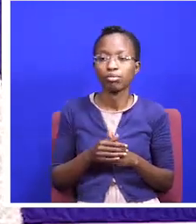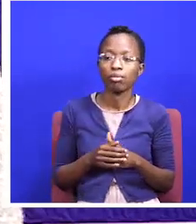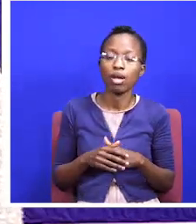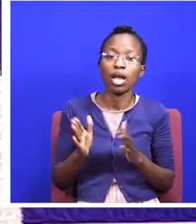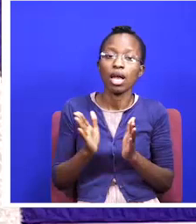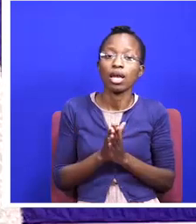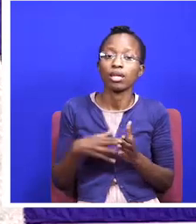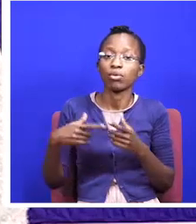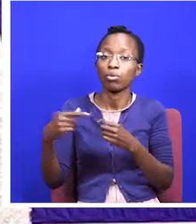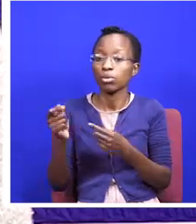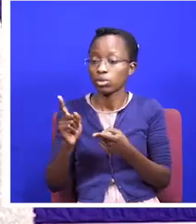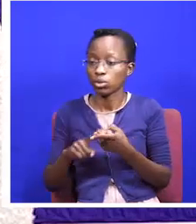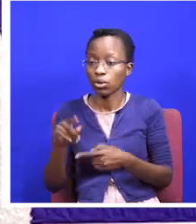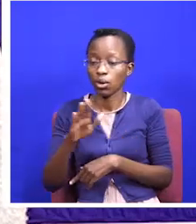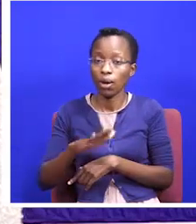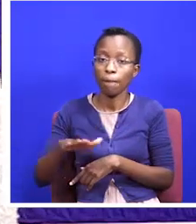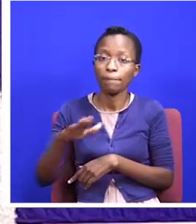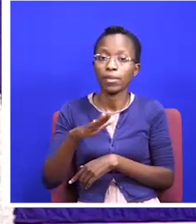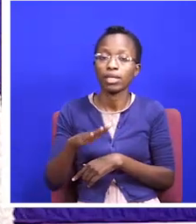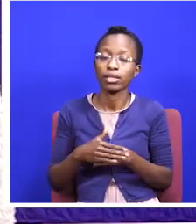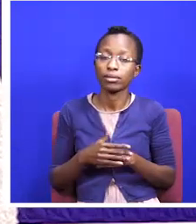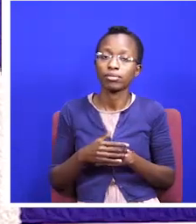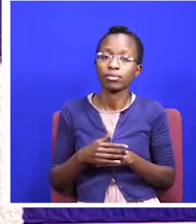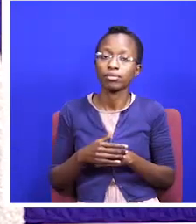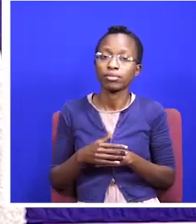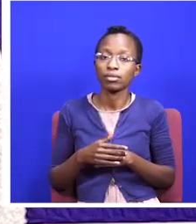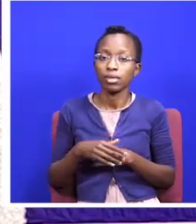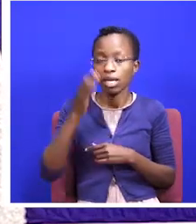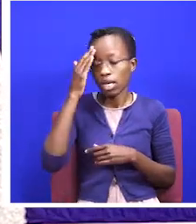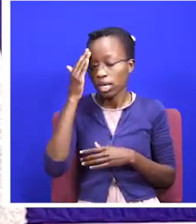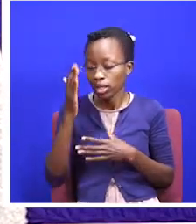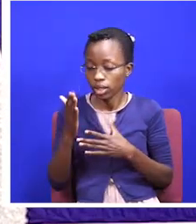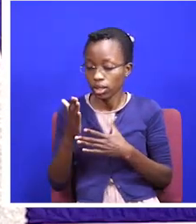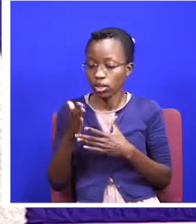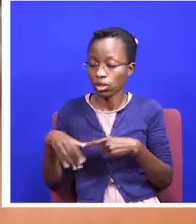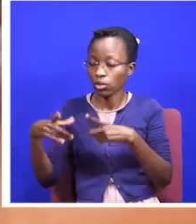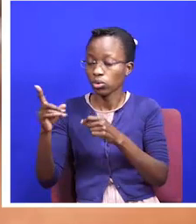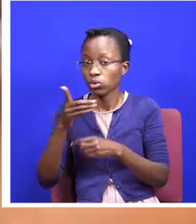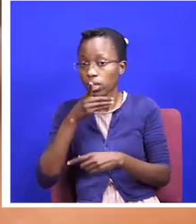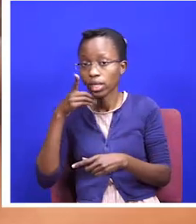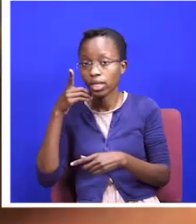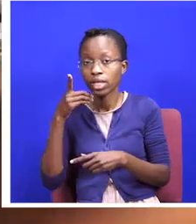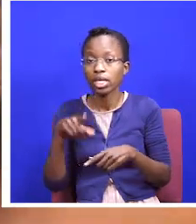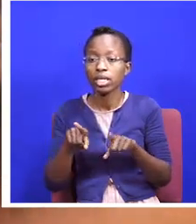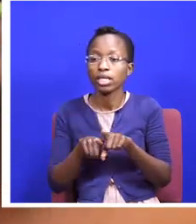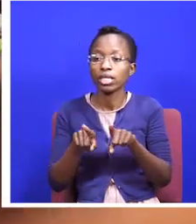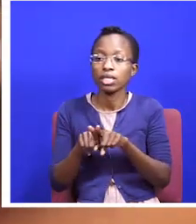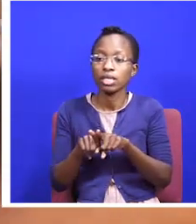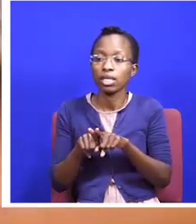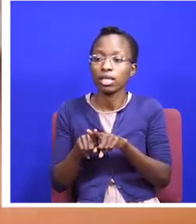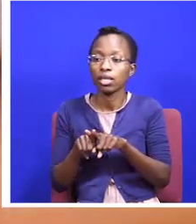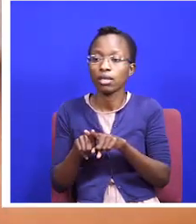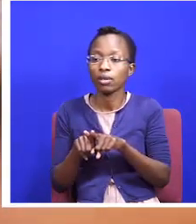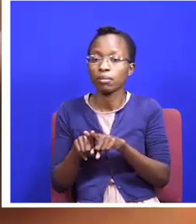left and they went to this place. We are told that they were in the desert, in the wilderness,